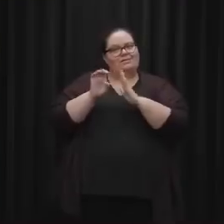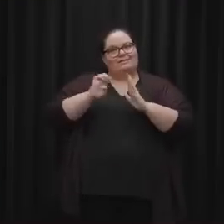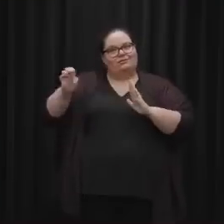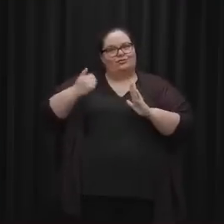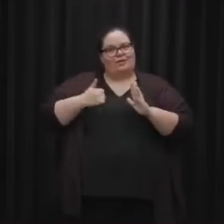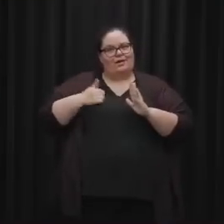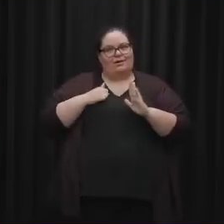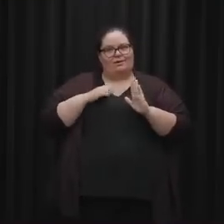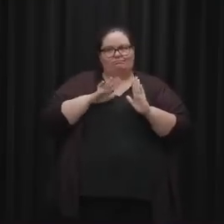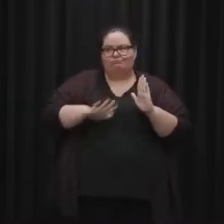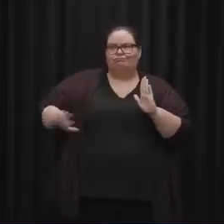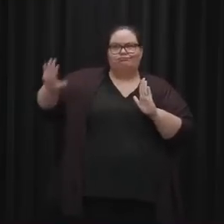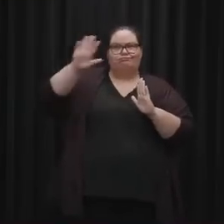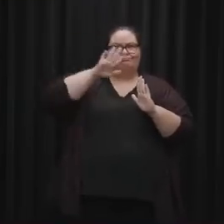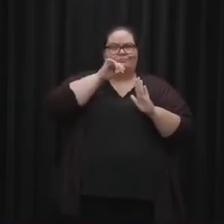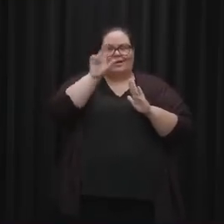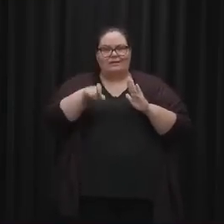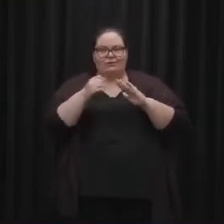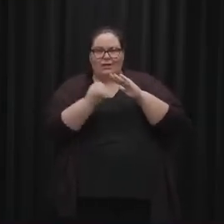did all summer long.